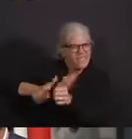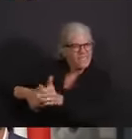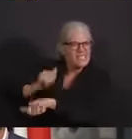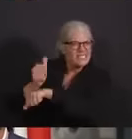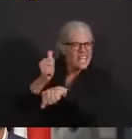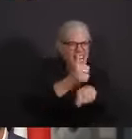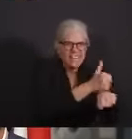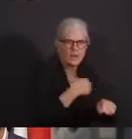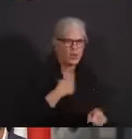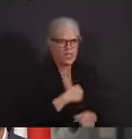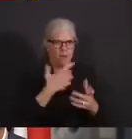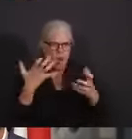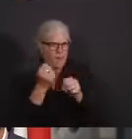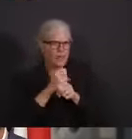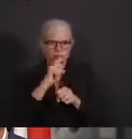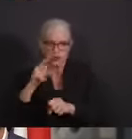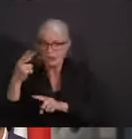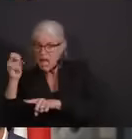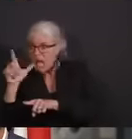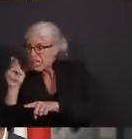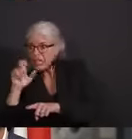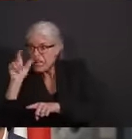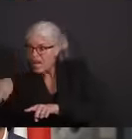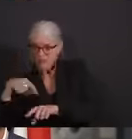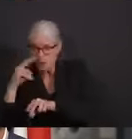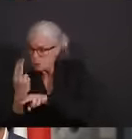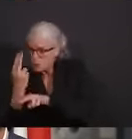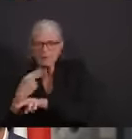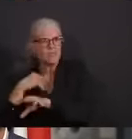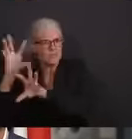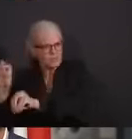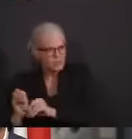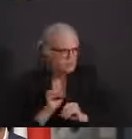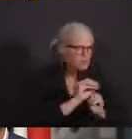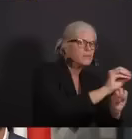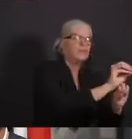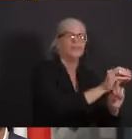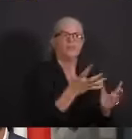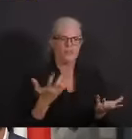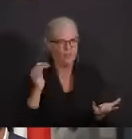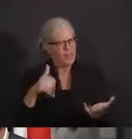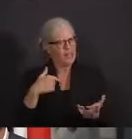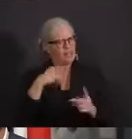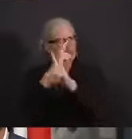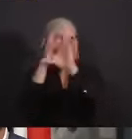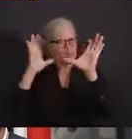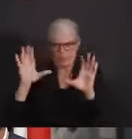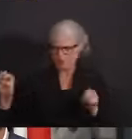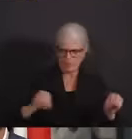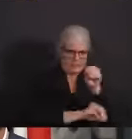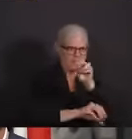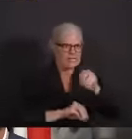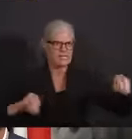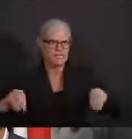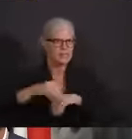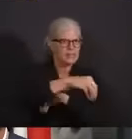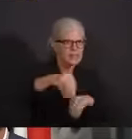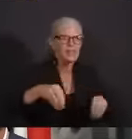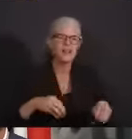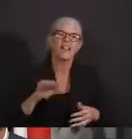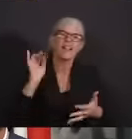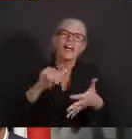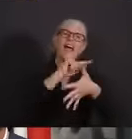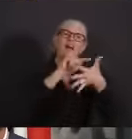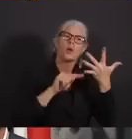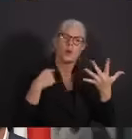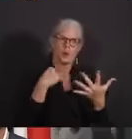for Helene. We didn't have to use any of it. The gas stations were fine. We have fuel stage now. We may need to do it. And so these are things we